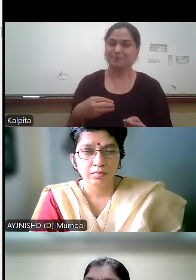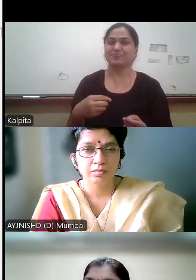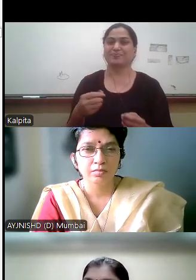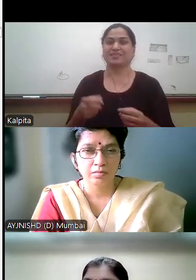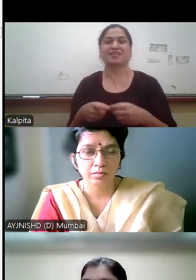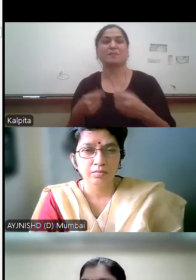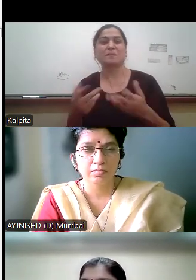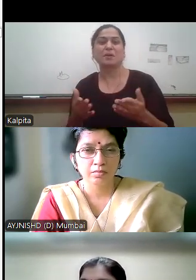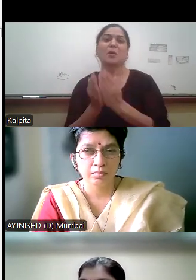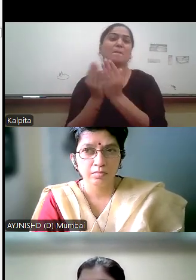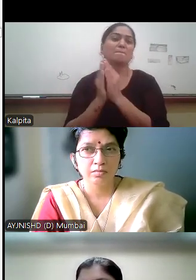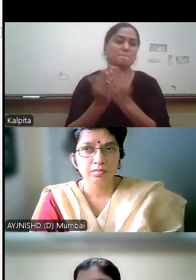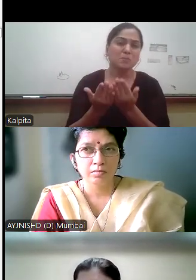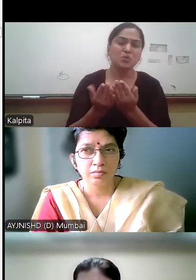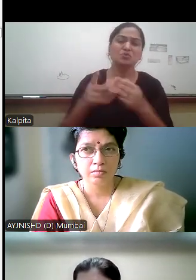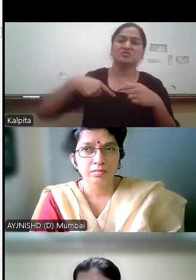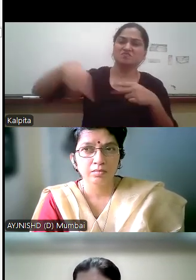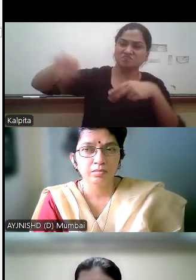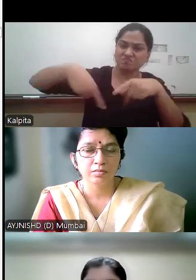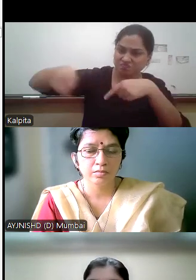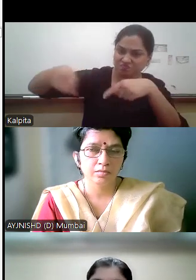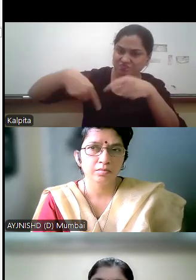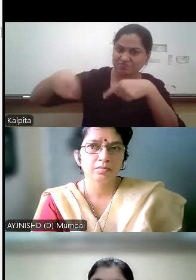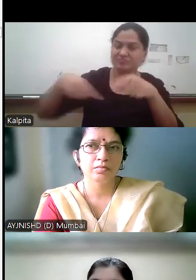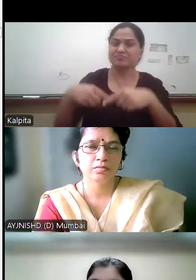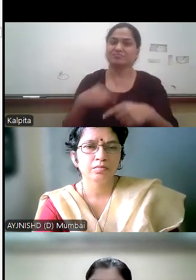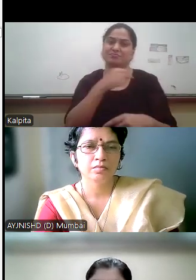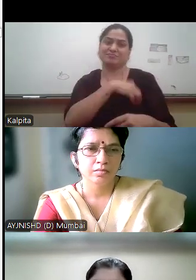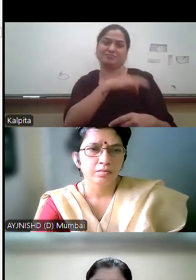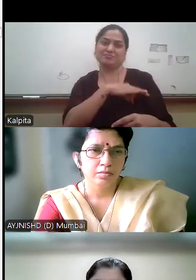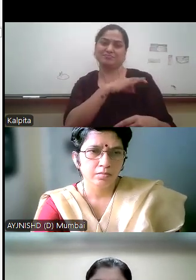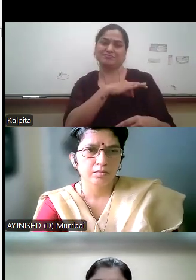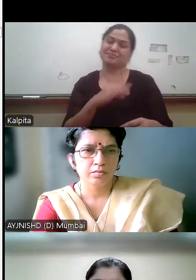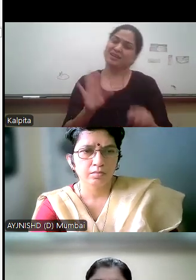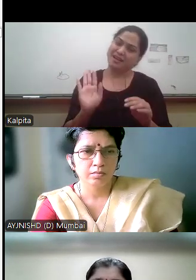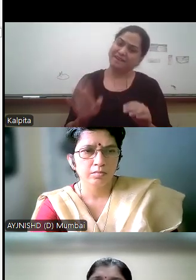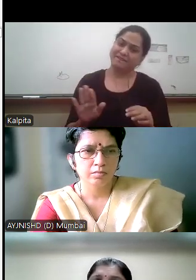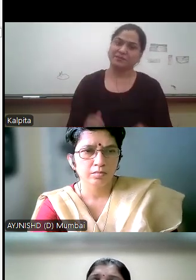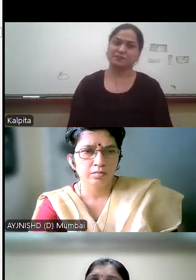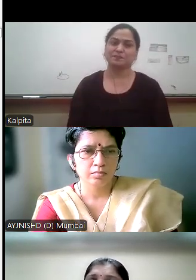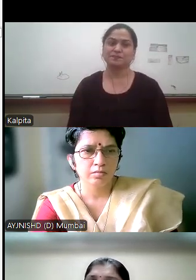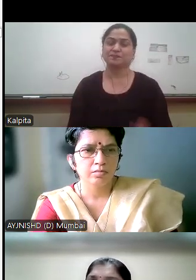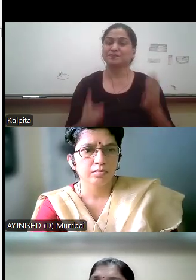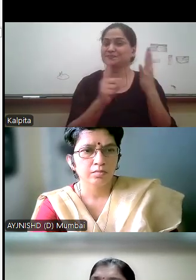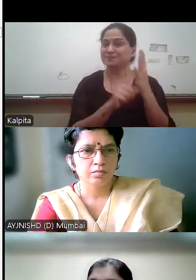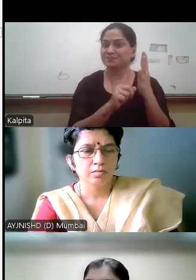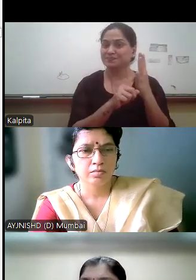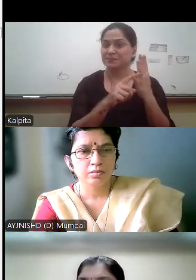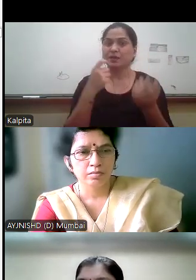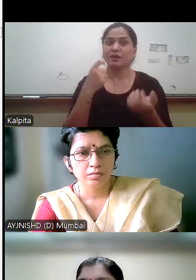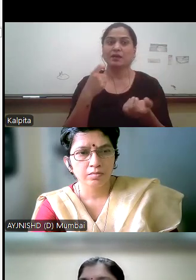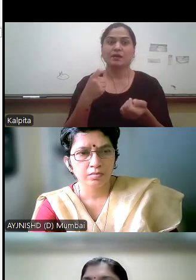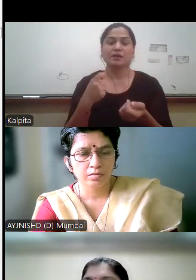expenditure, transportation, everything is covered for them. So if they want to study. Then we have the Prerna